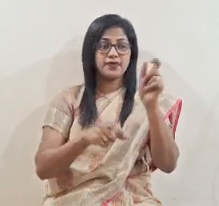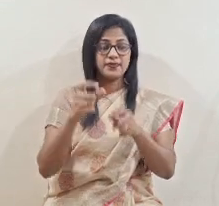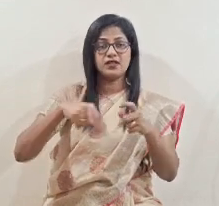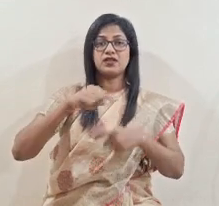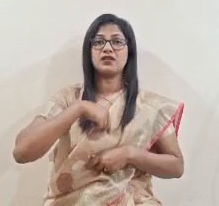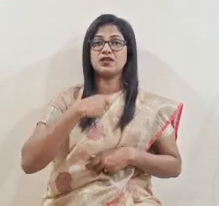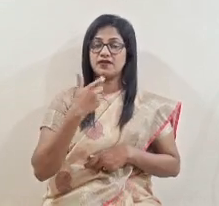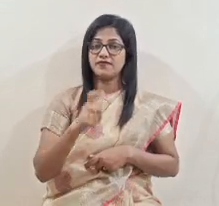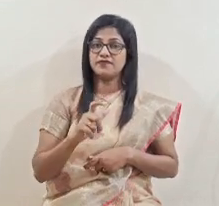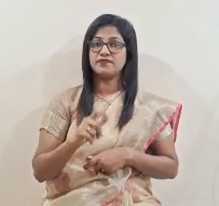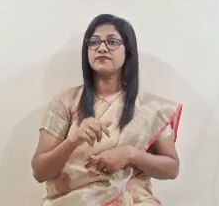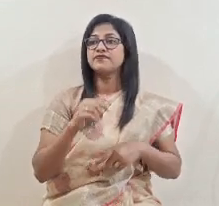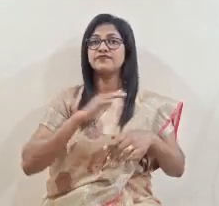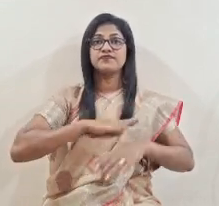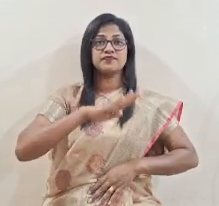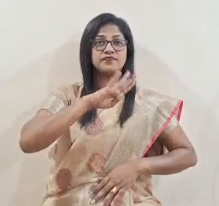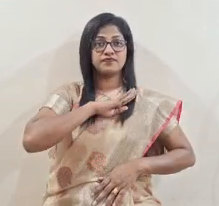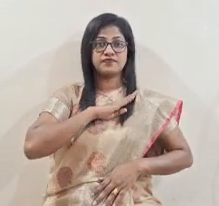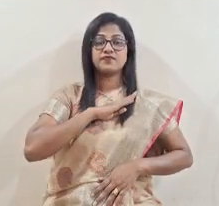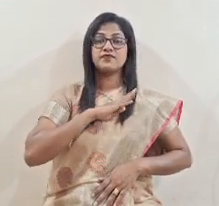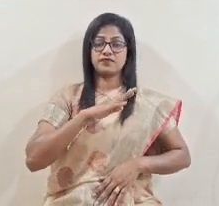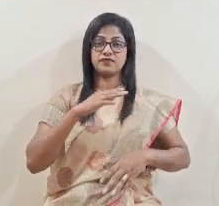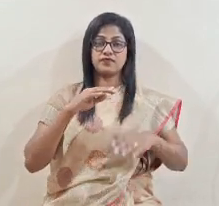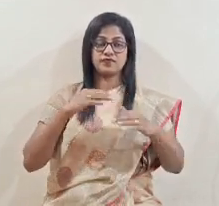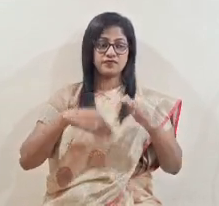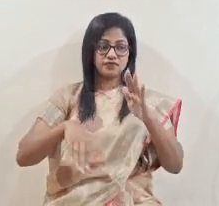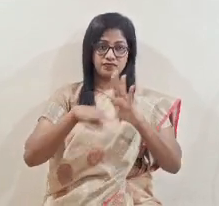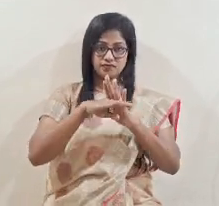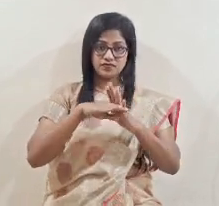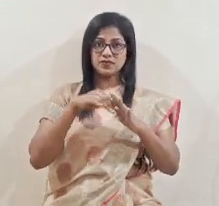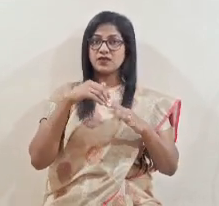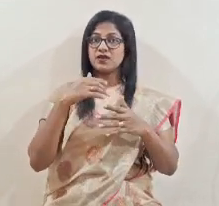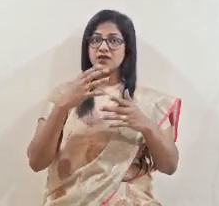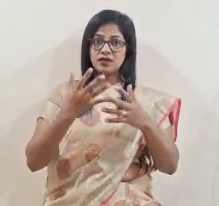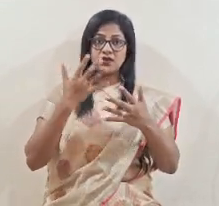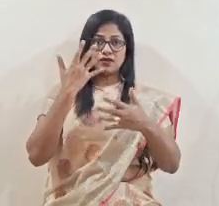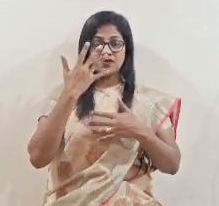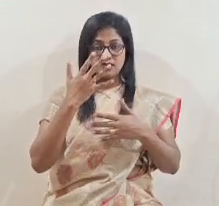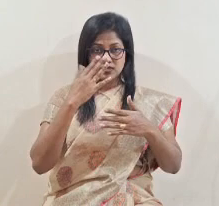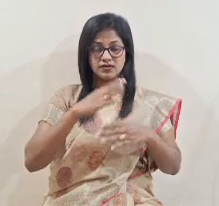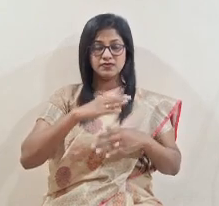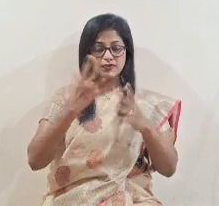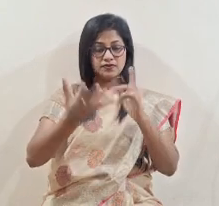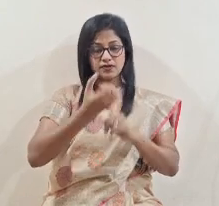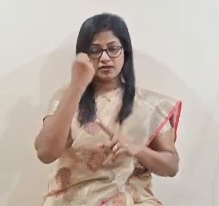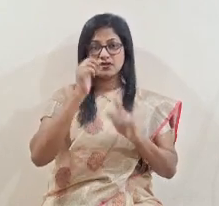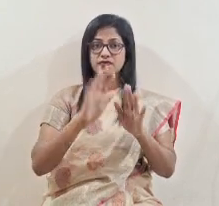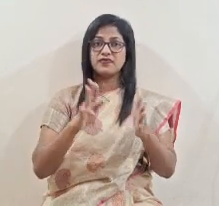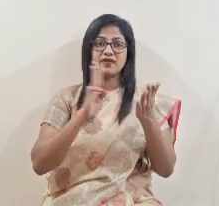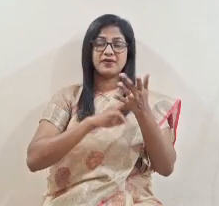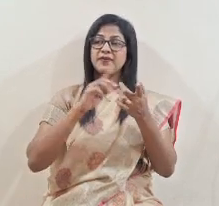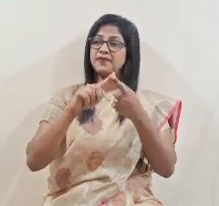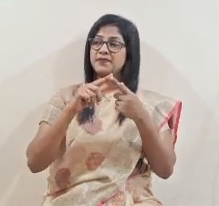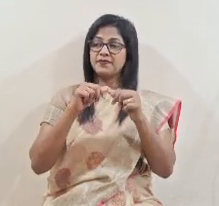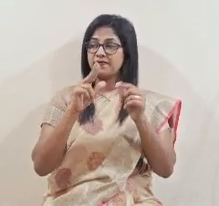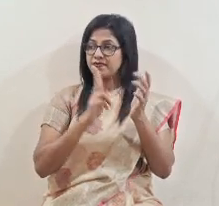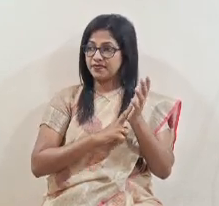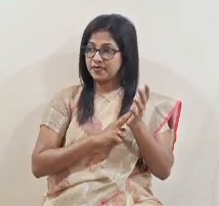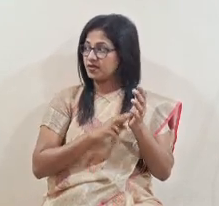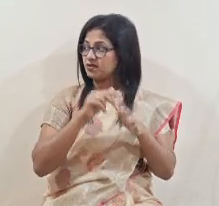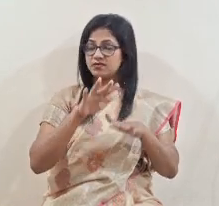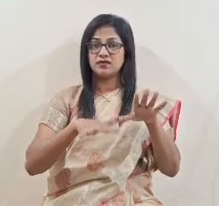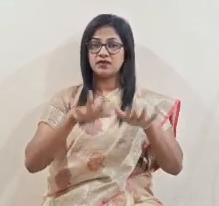the satisfaction levels based on 5 factors have been collected, and the mean average of